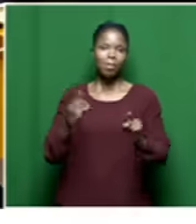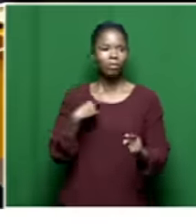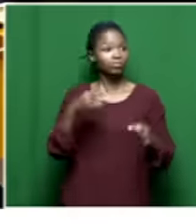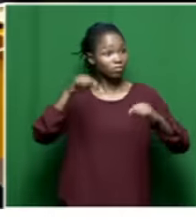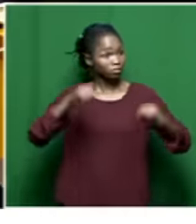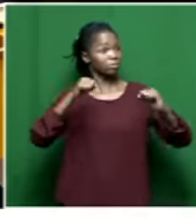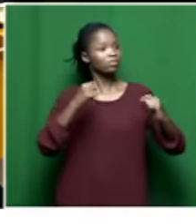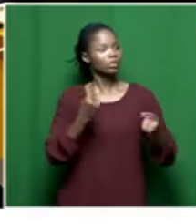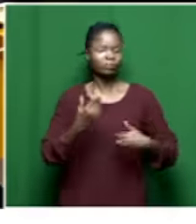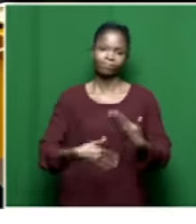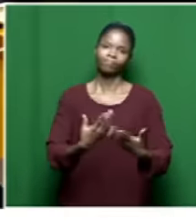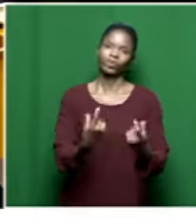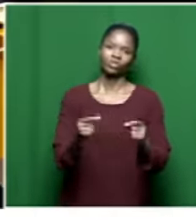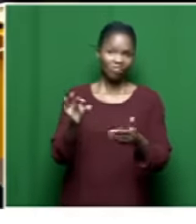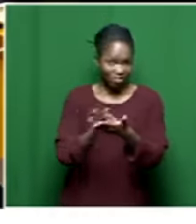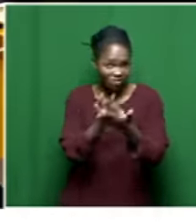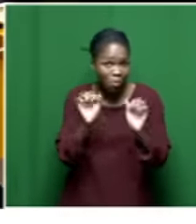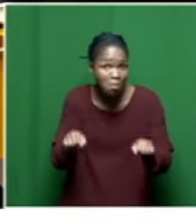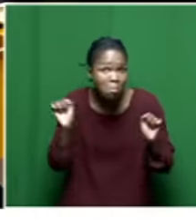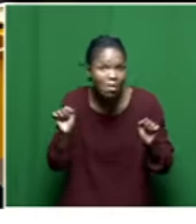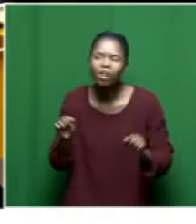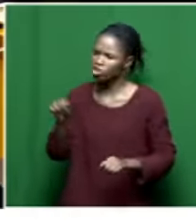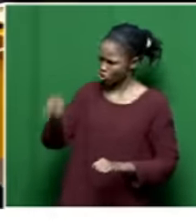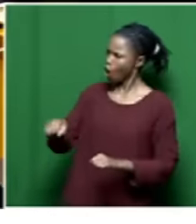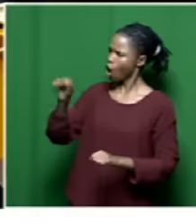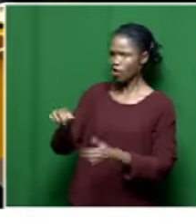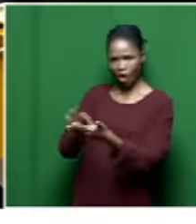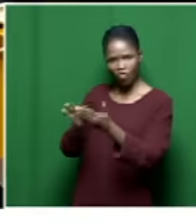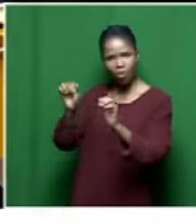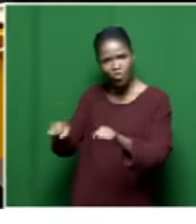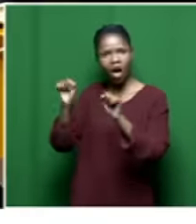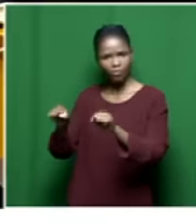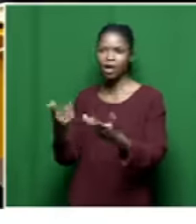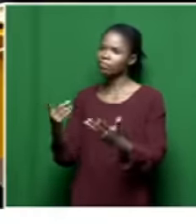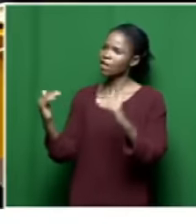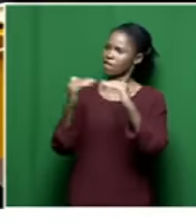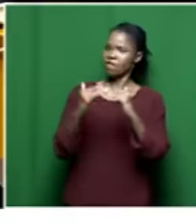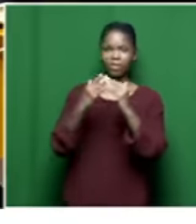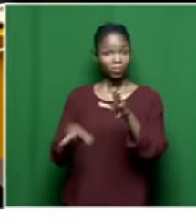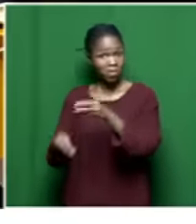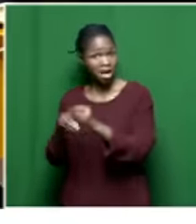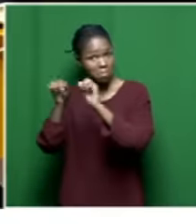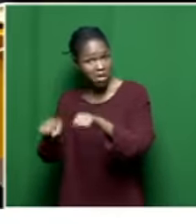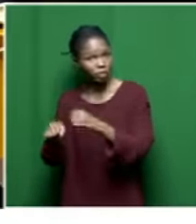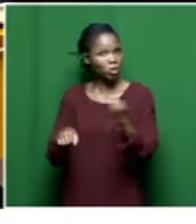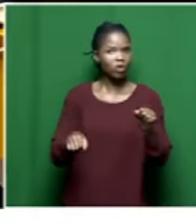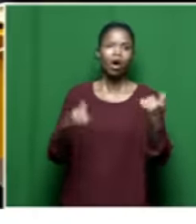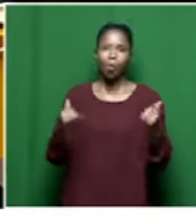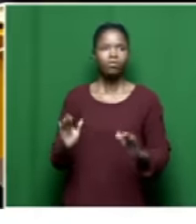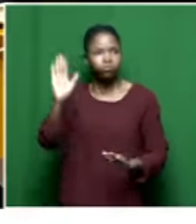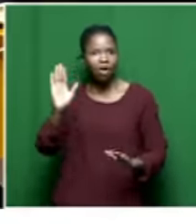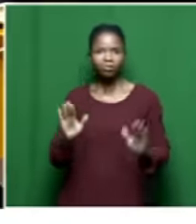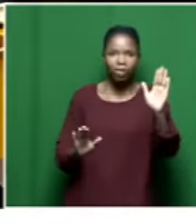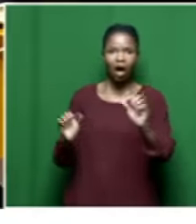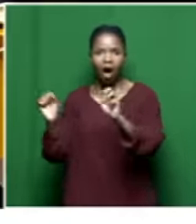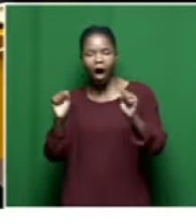matter. Yeah, let's vote. Then we can all have a say on the matter. Because we all want